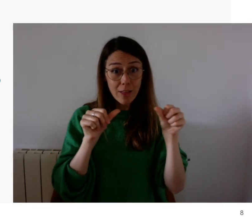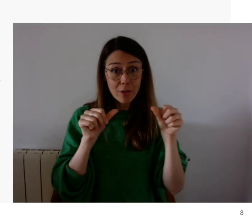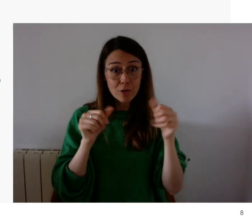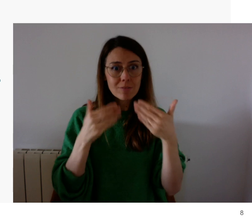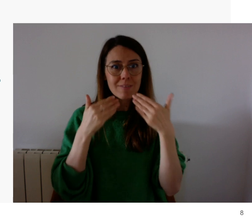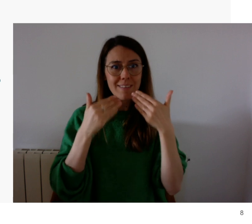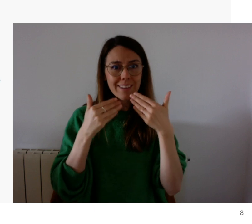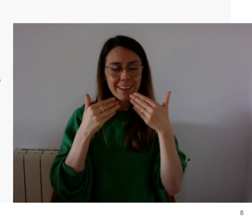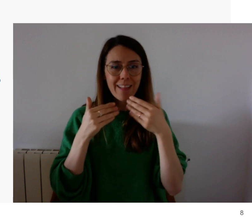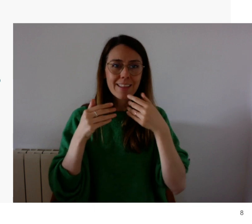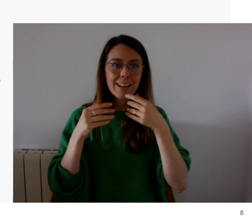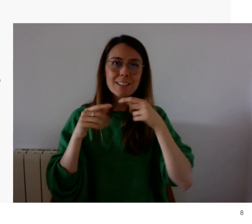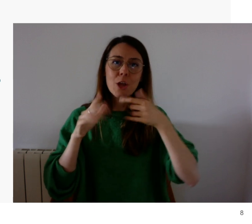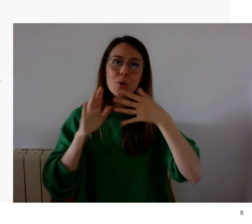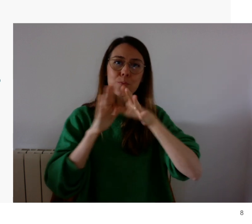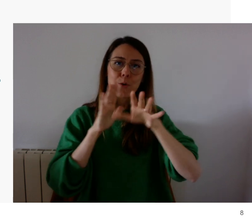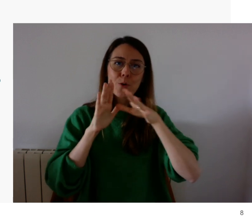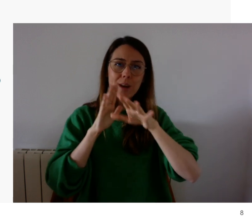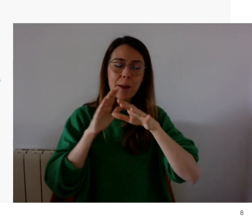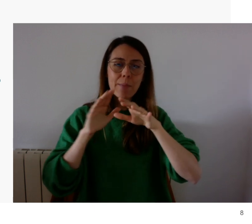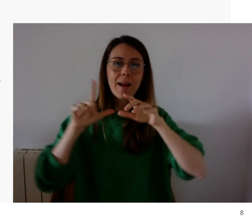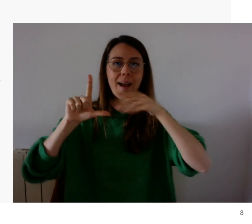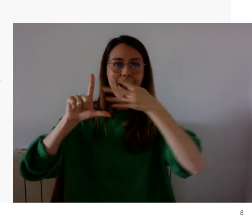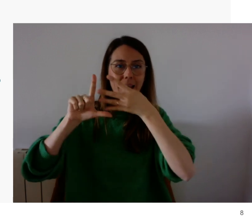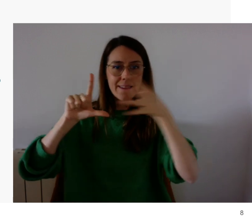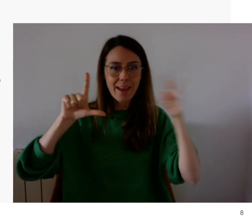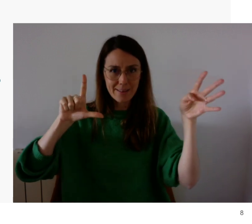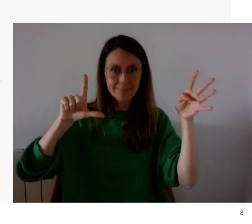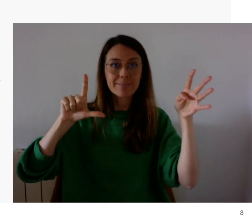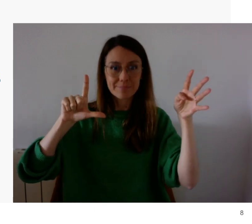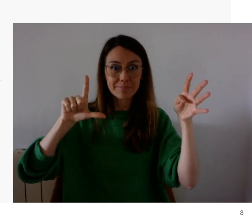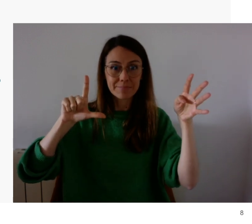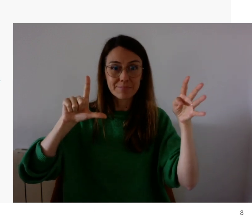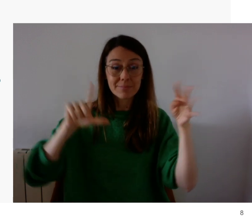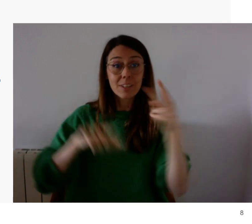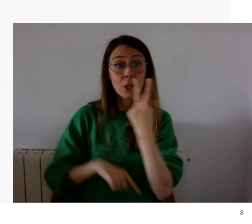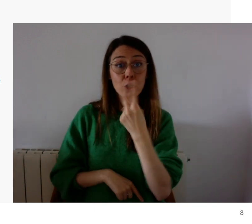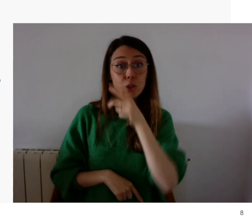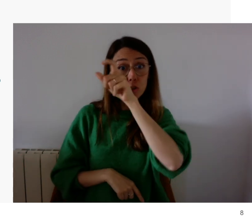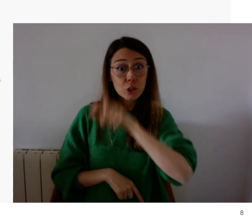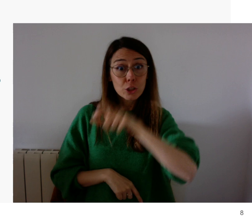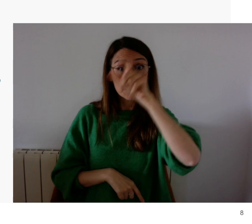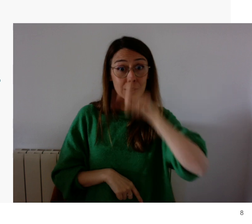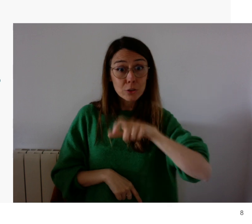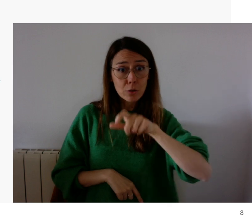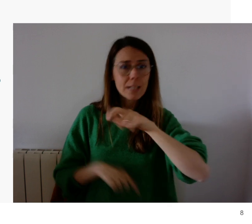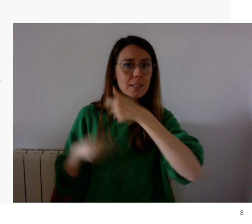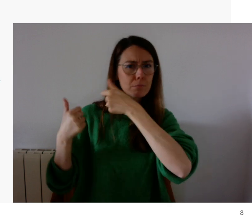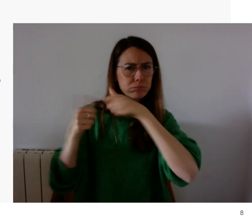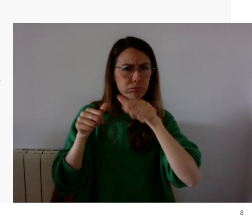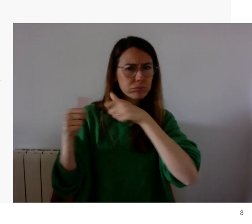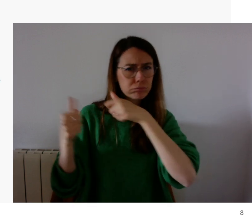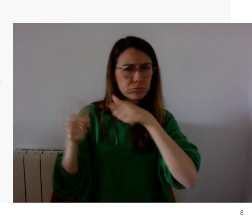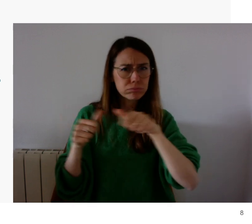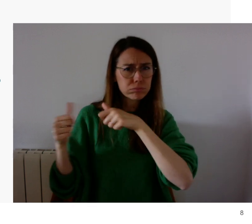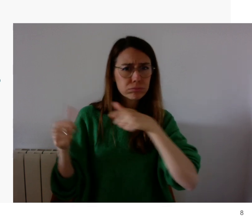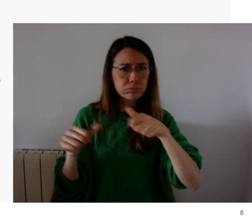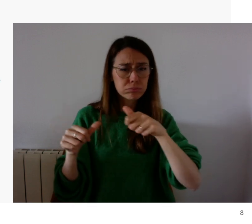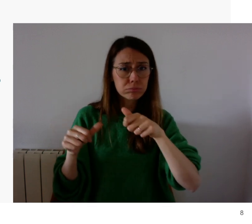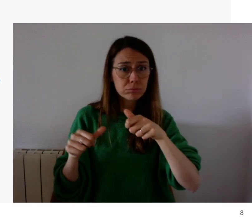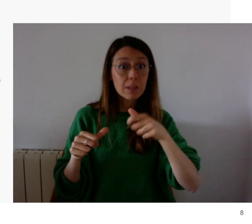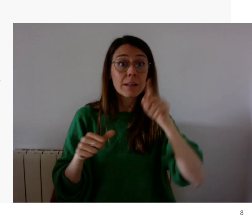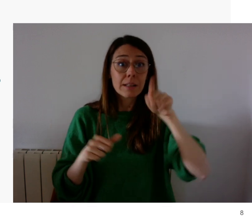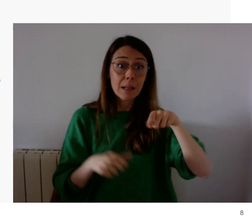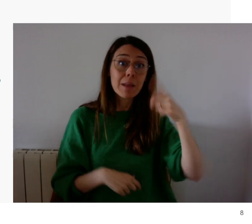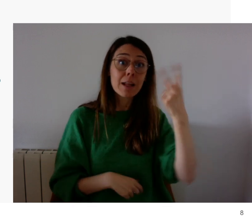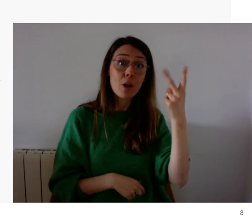So for the data annotation, we use the ELAN software. There were 2 annotators and 2 reviewers. So